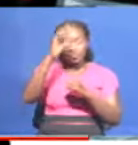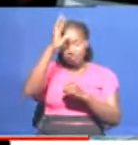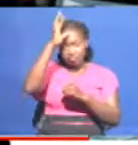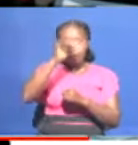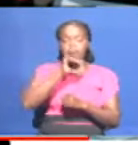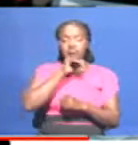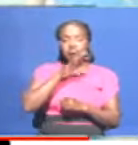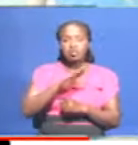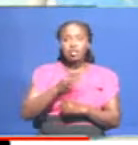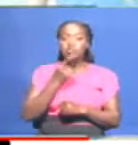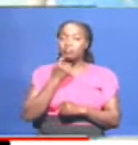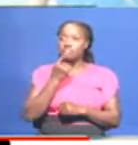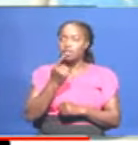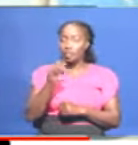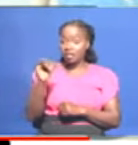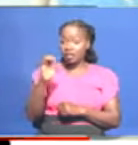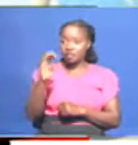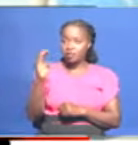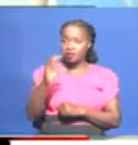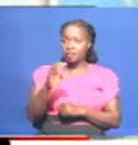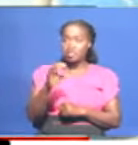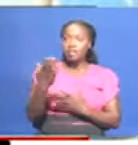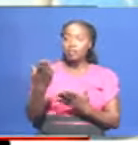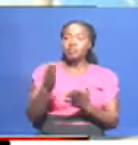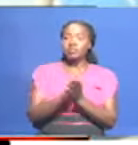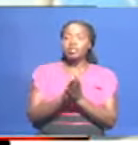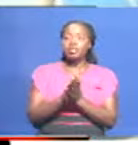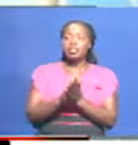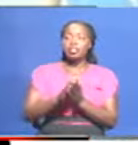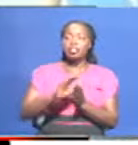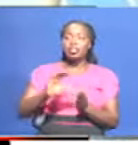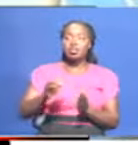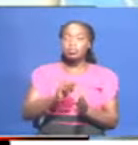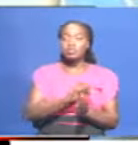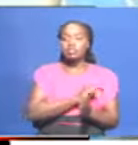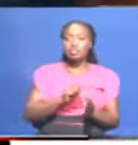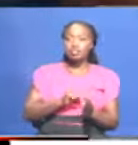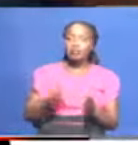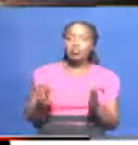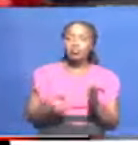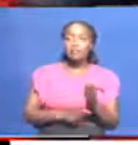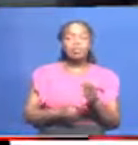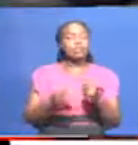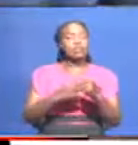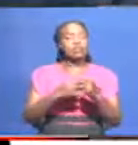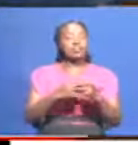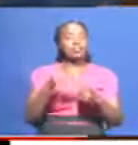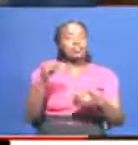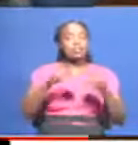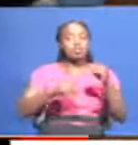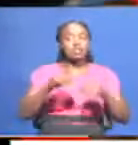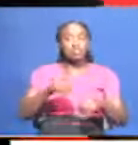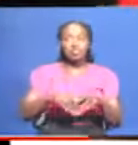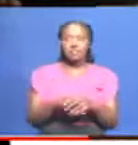by IEBC to vie for Baringo County's Senate in the August general elections.